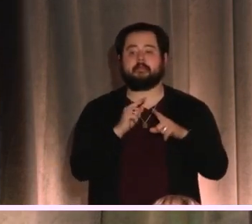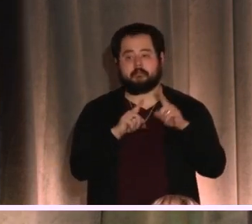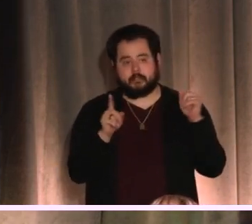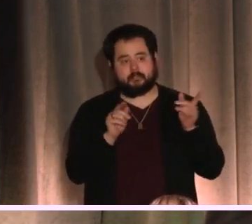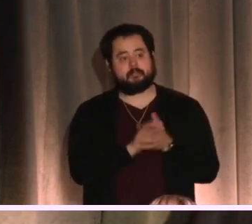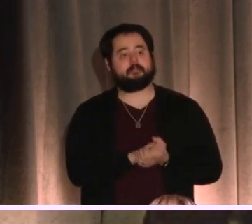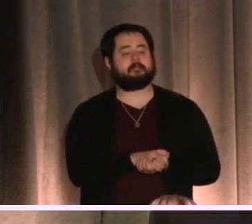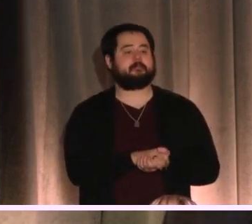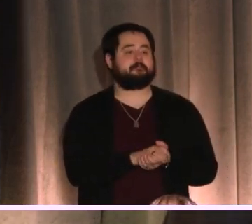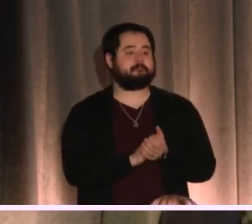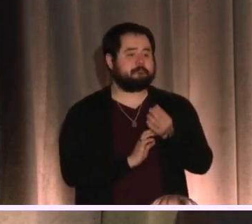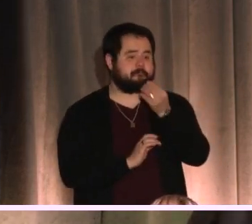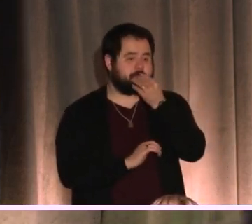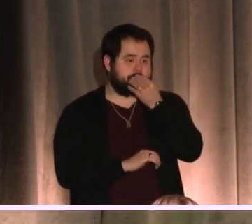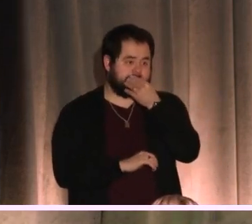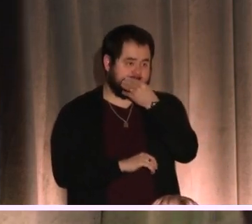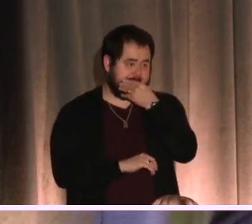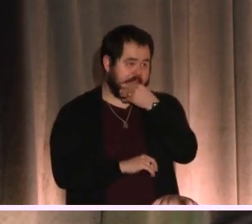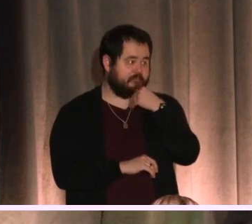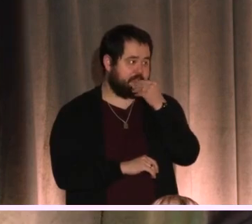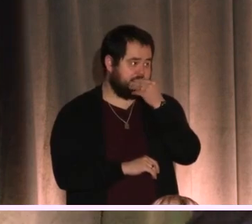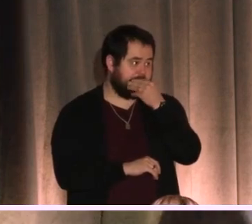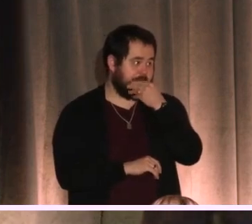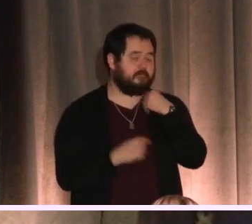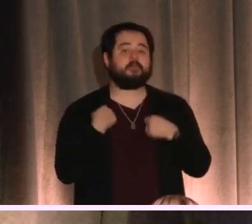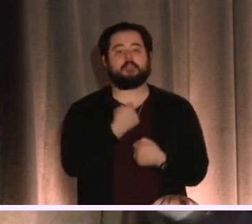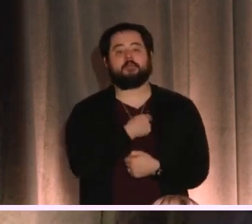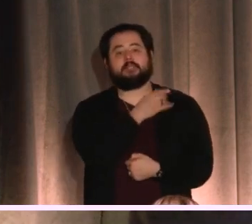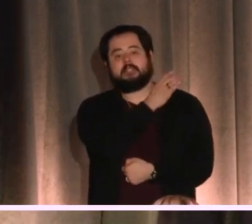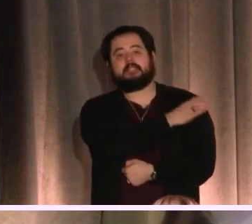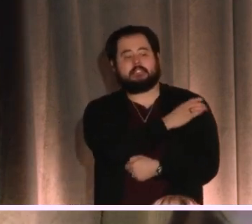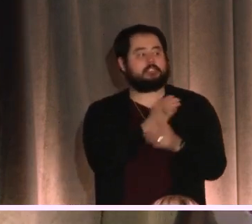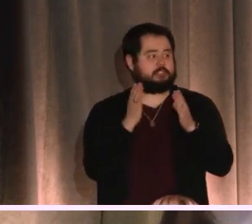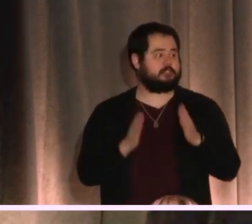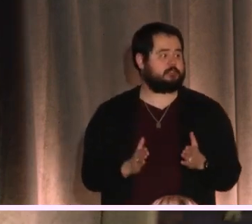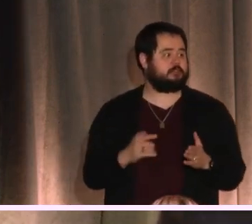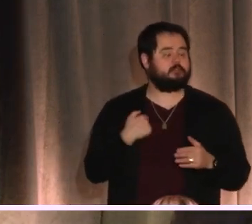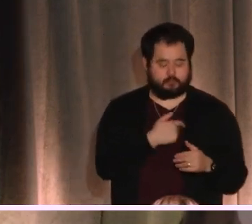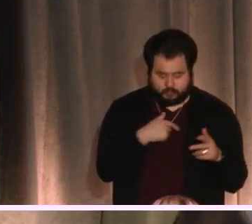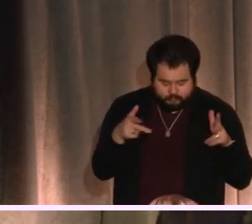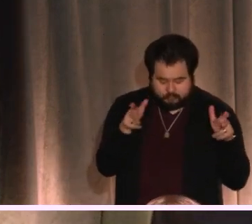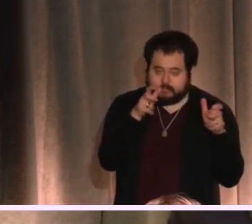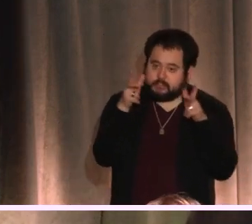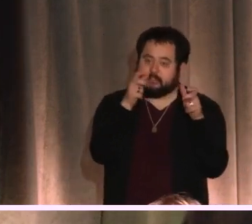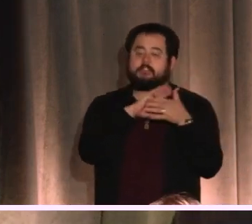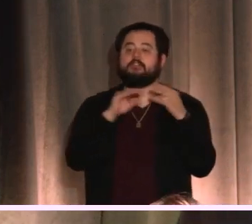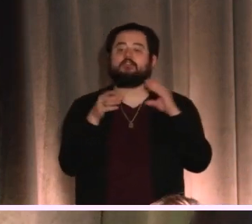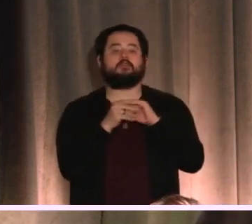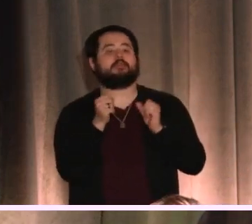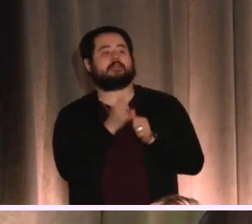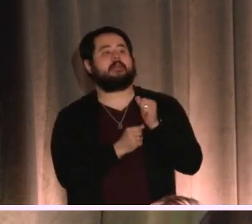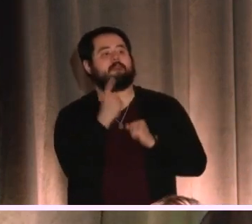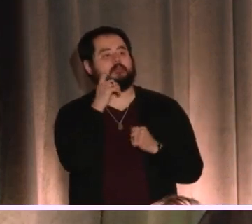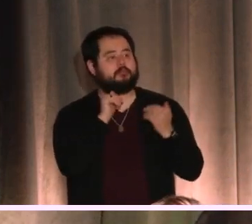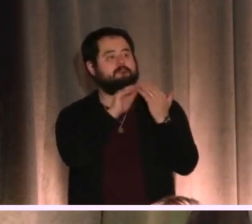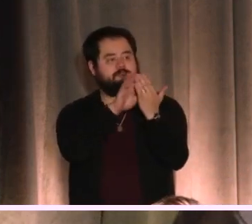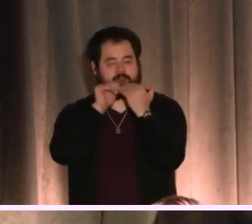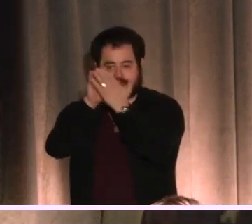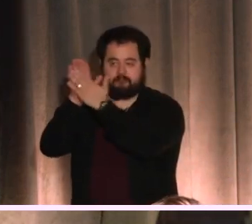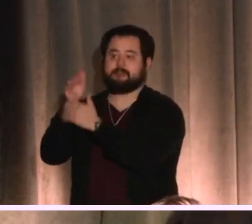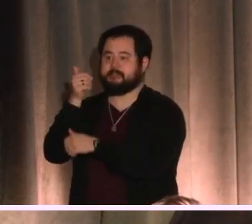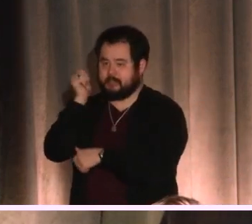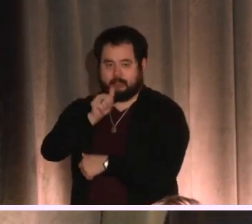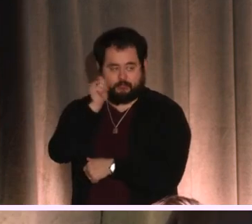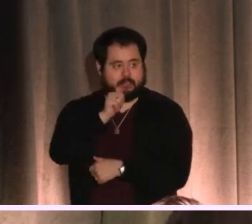it's just, we, as clinicians, we hear the stories that everybody faces every day.